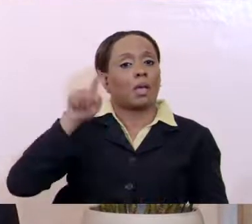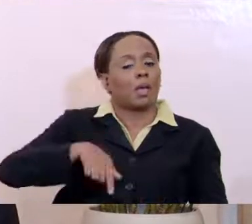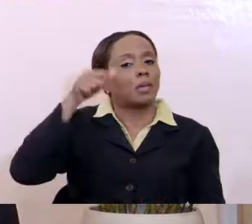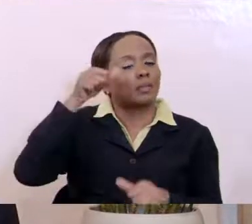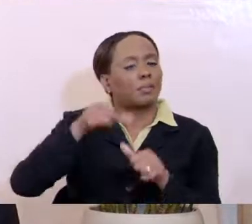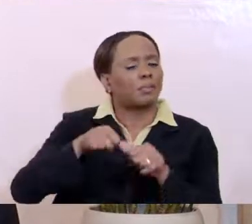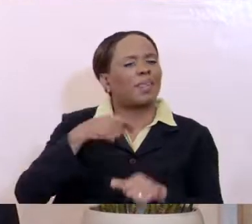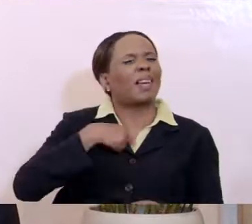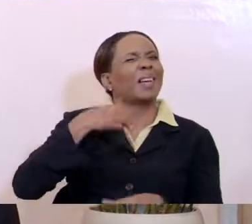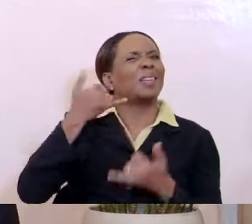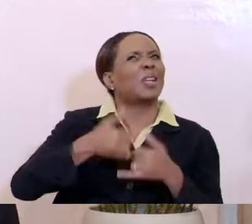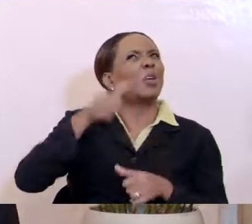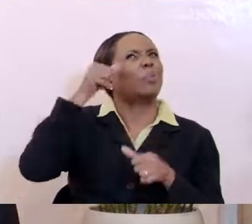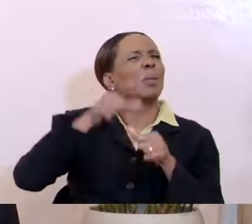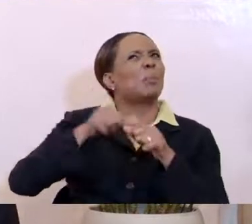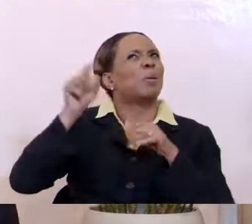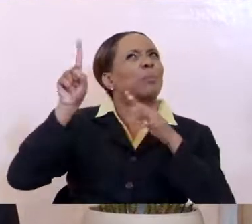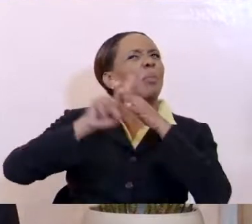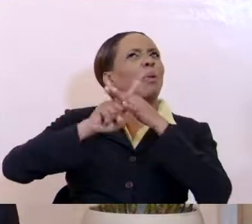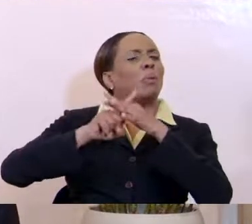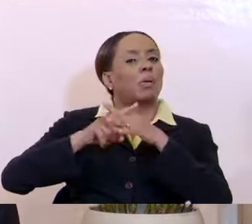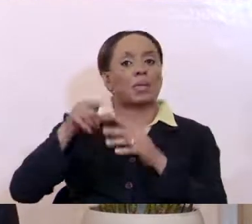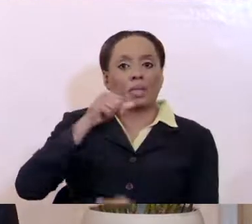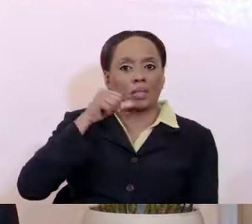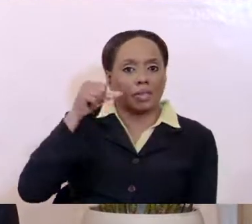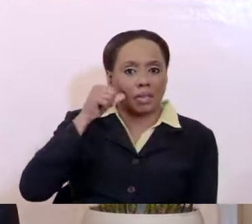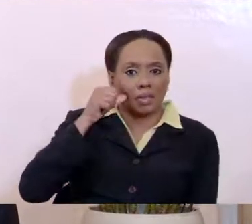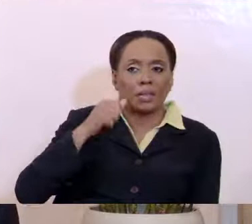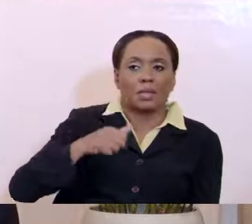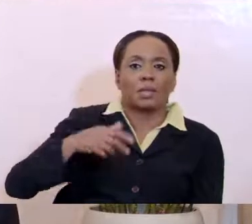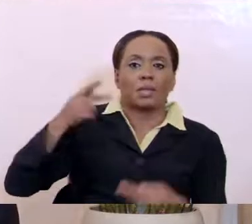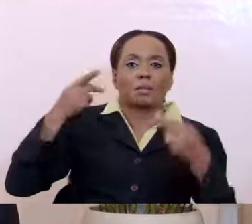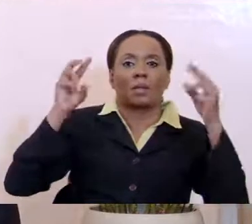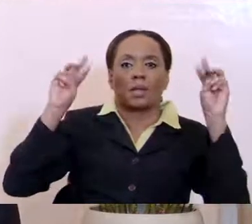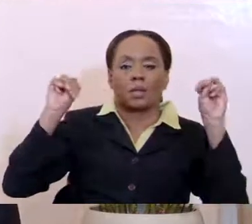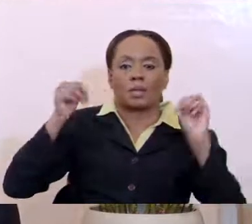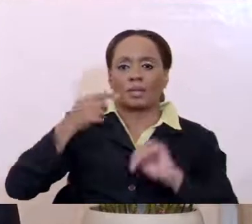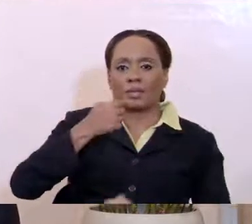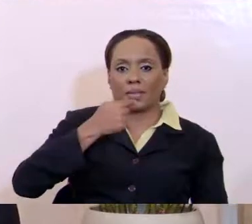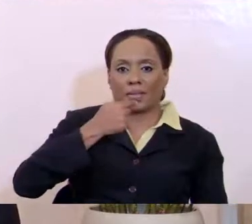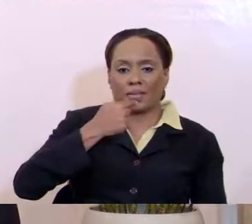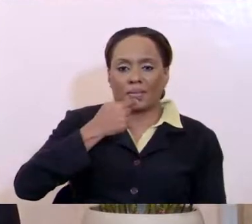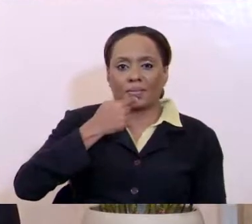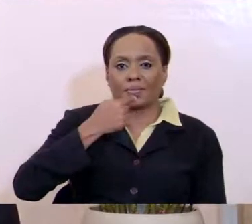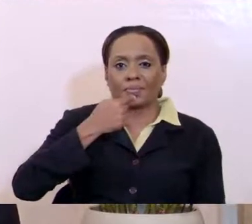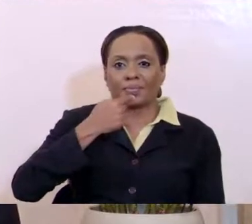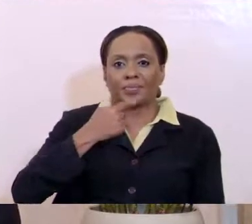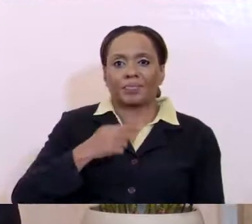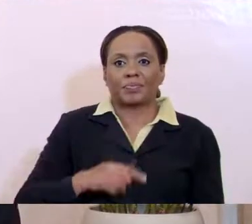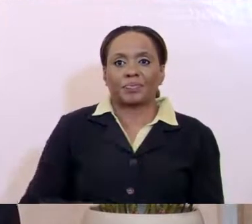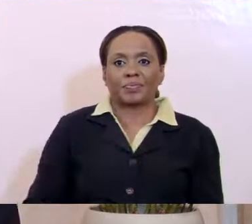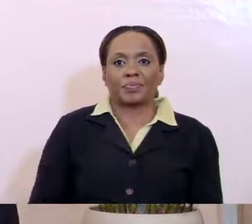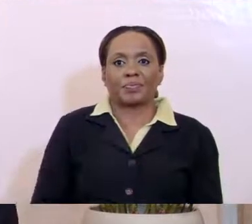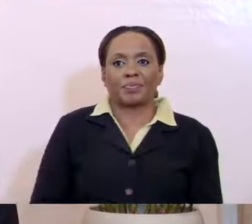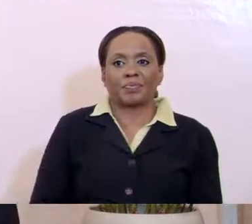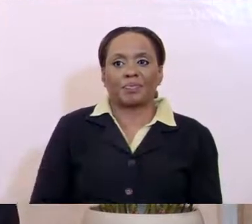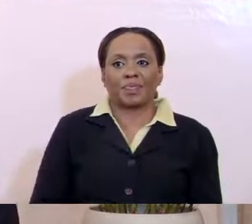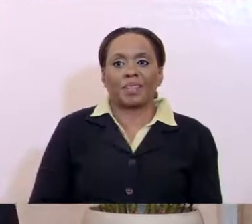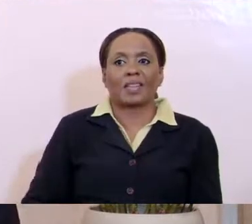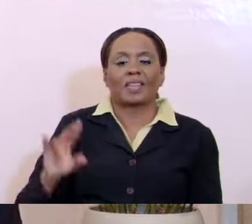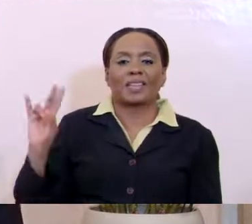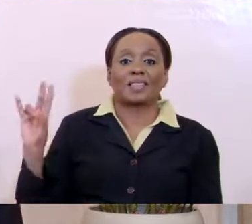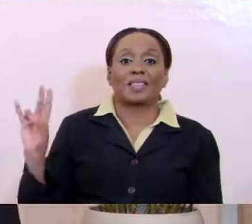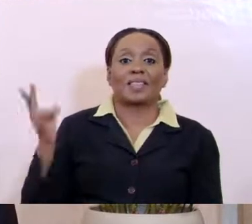that in yesterday's press statement, the Prime Minister insisted that on the 7th